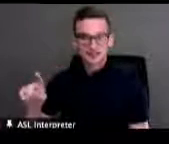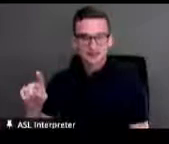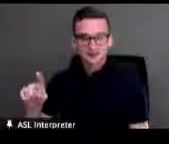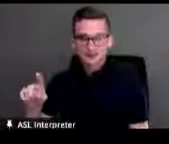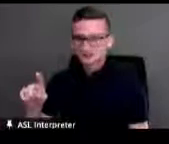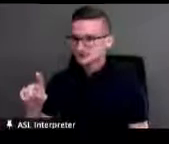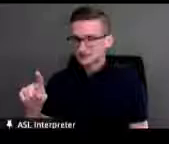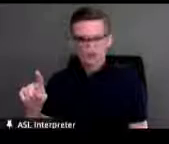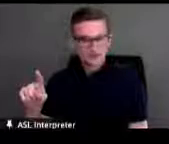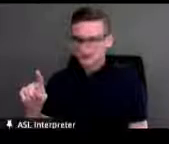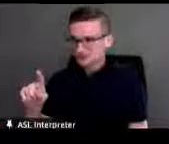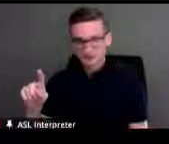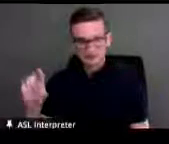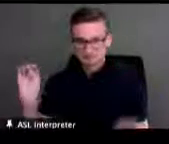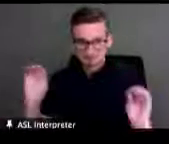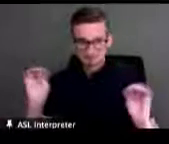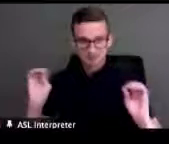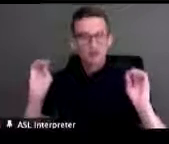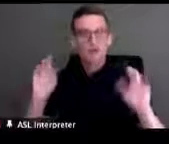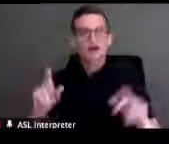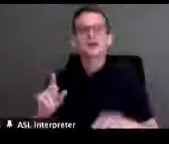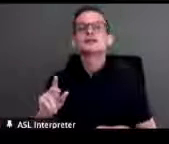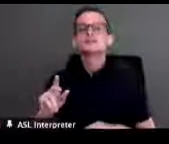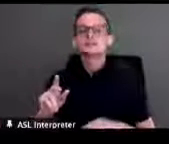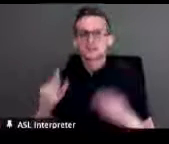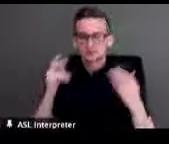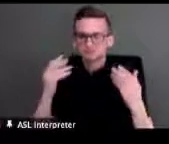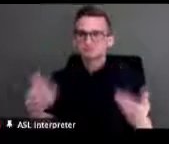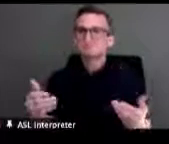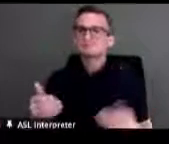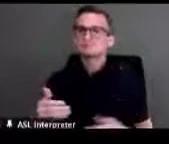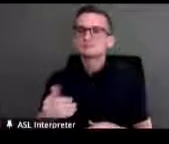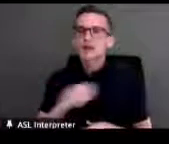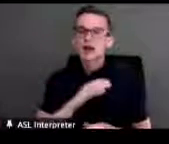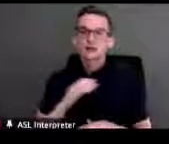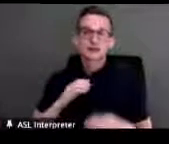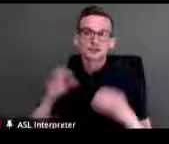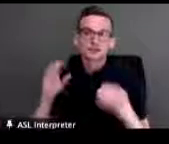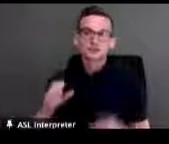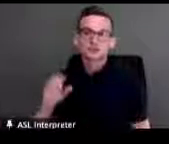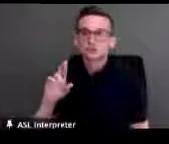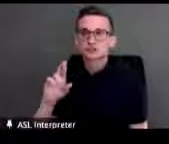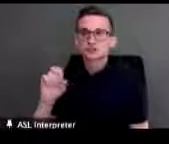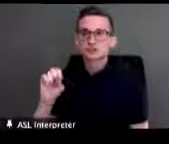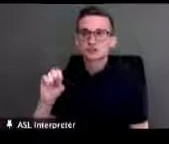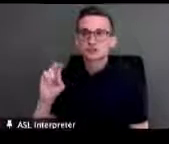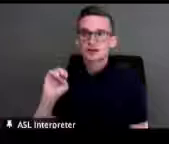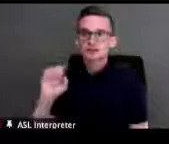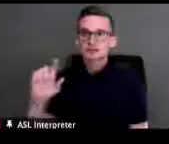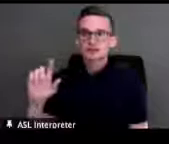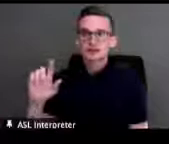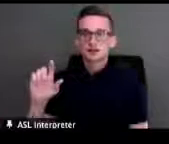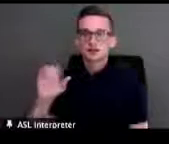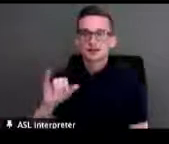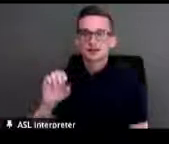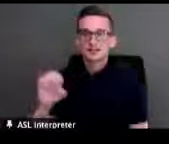Okay, all right, then I'm going to go ahead and move on. Let's go to Commissioner Russell Yee.